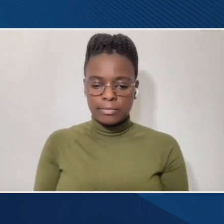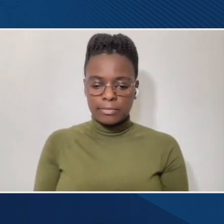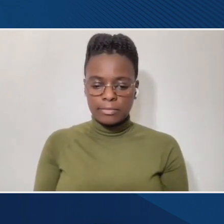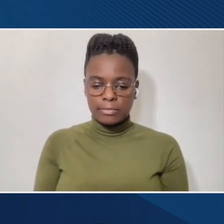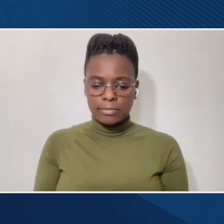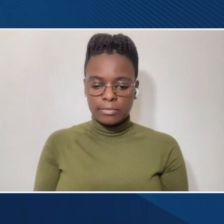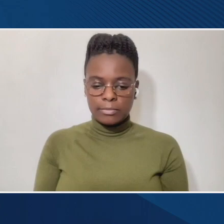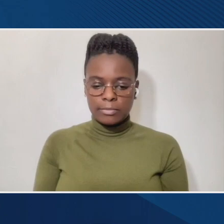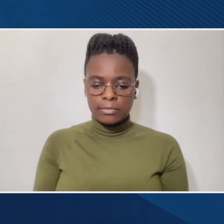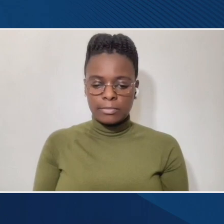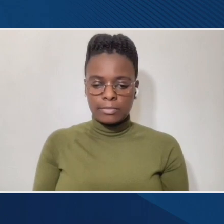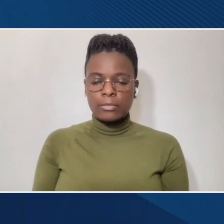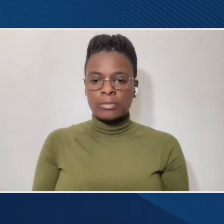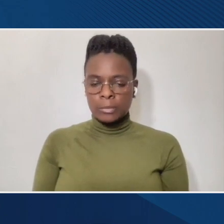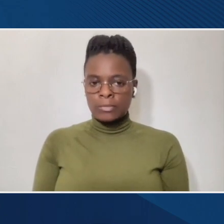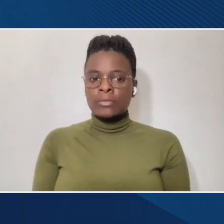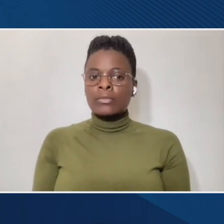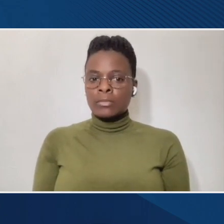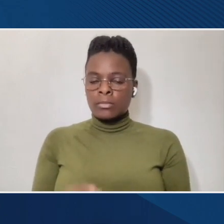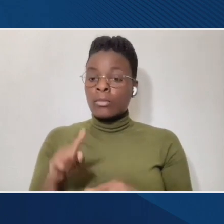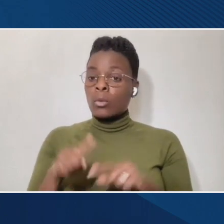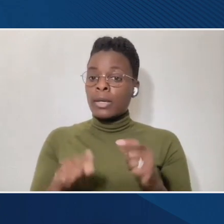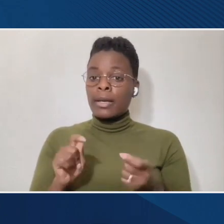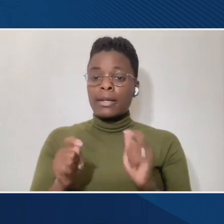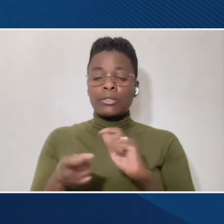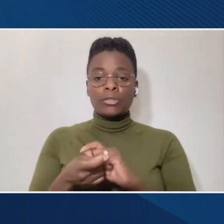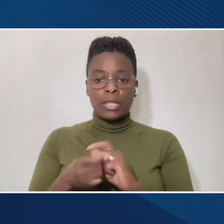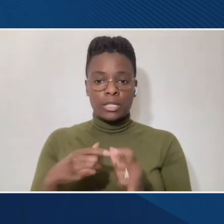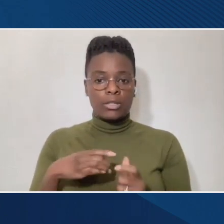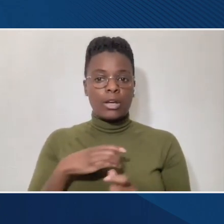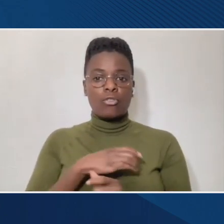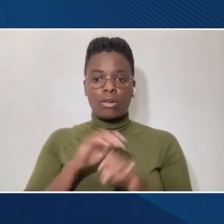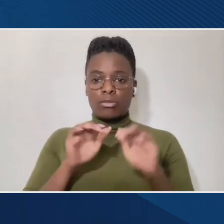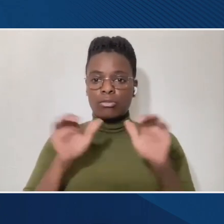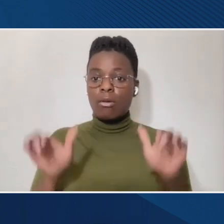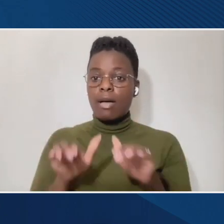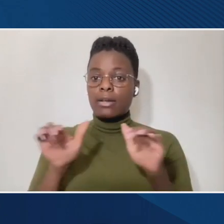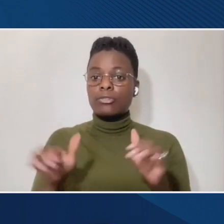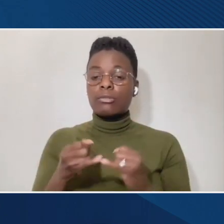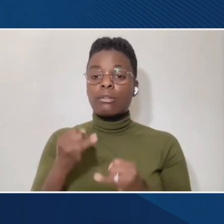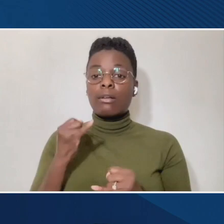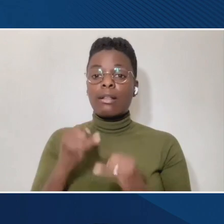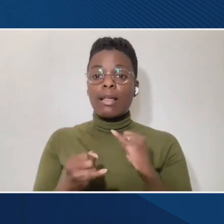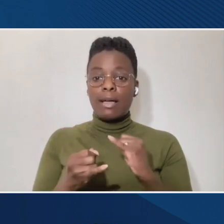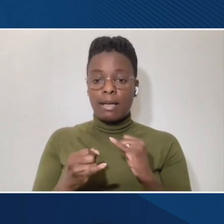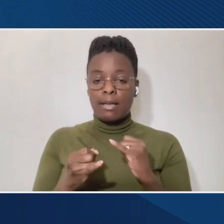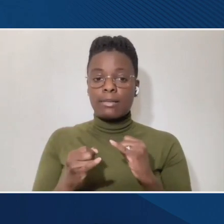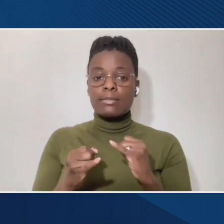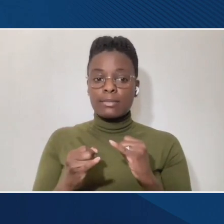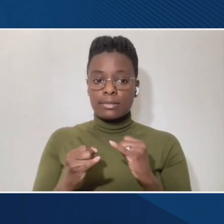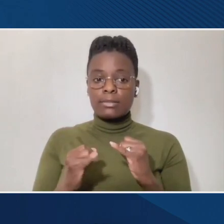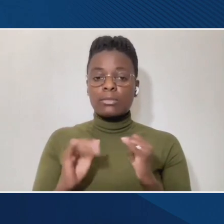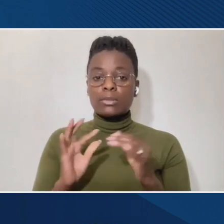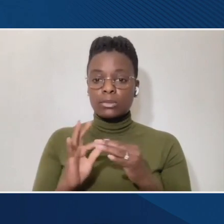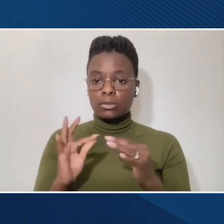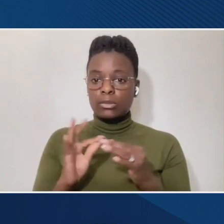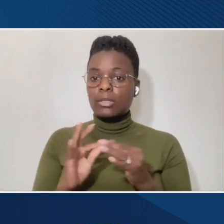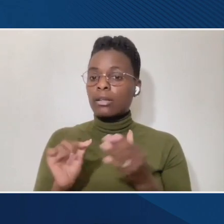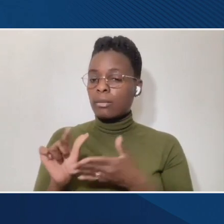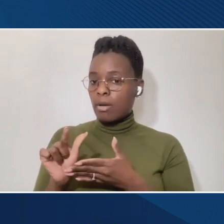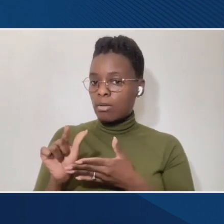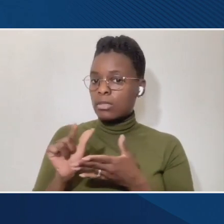statute and are set at an amount that was set the last time that the Higher Education Act